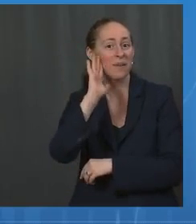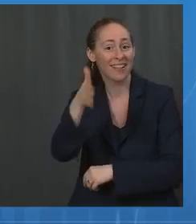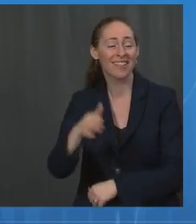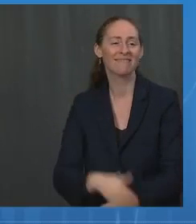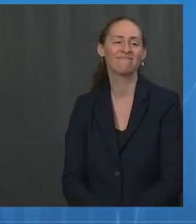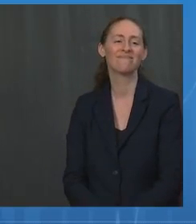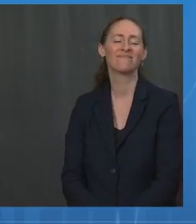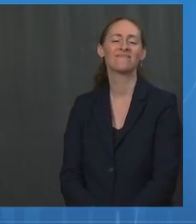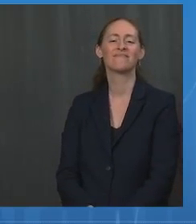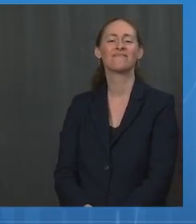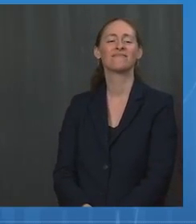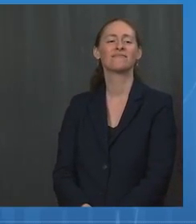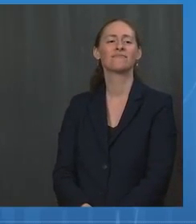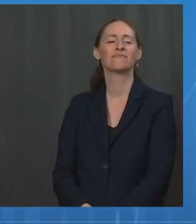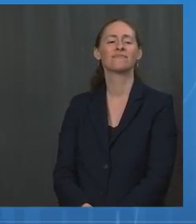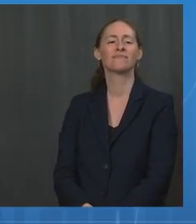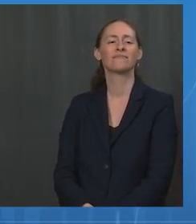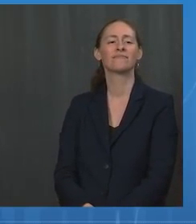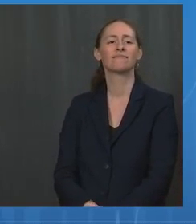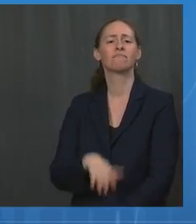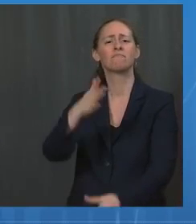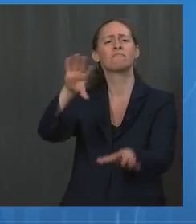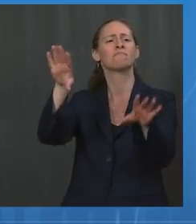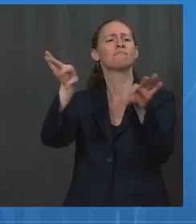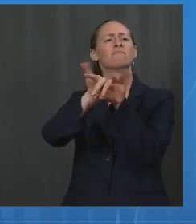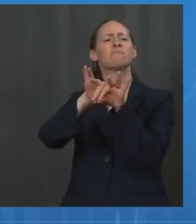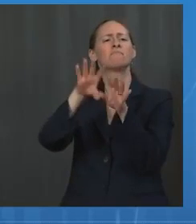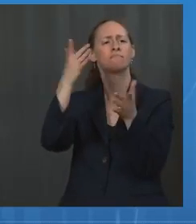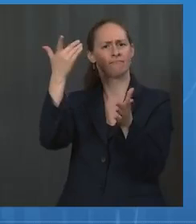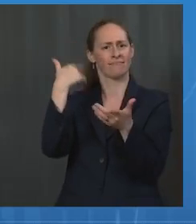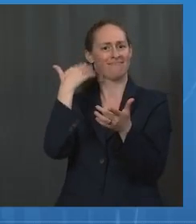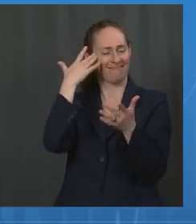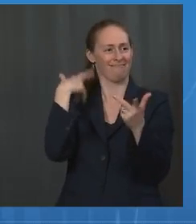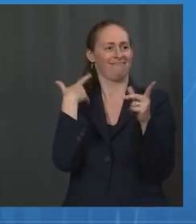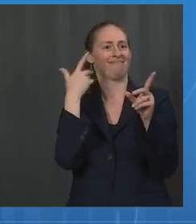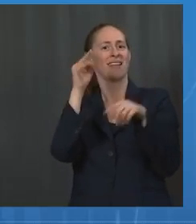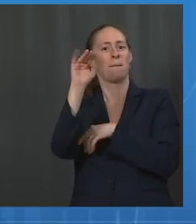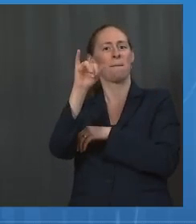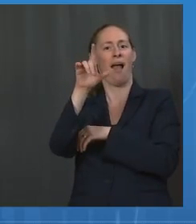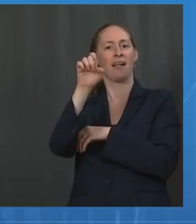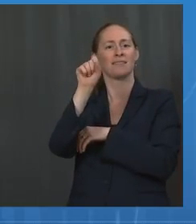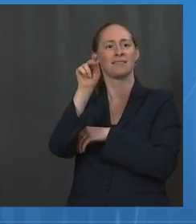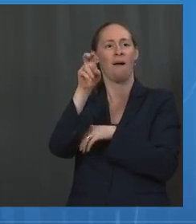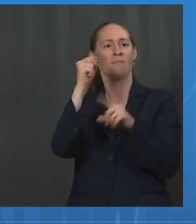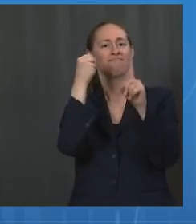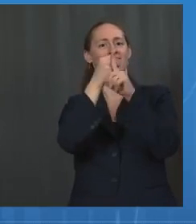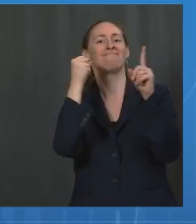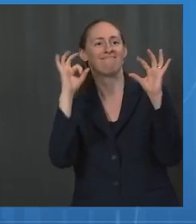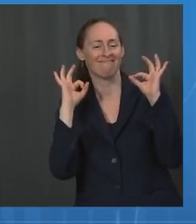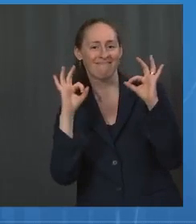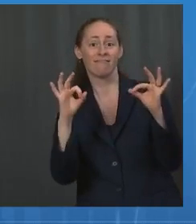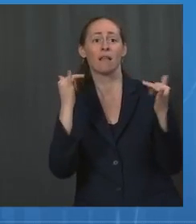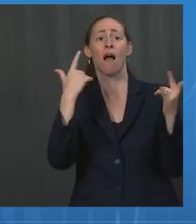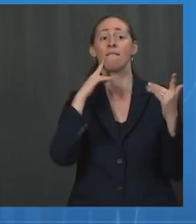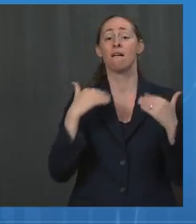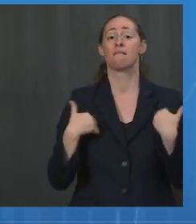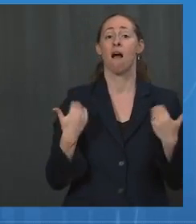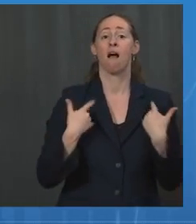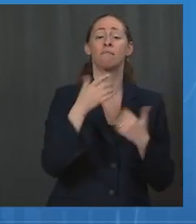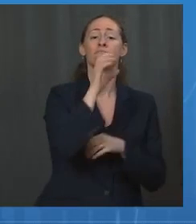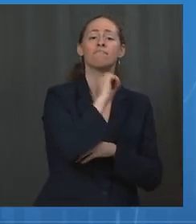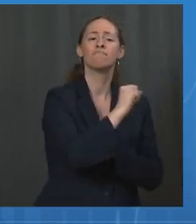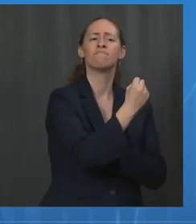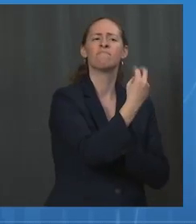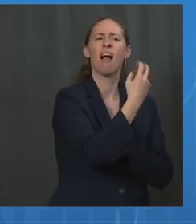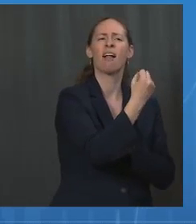Importantly, we have now hit a major milestone in our effort to vaccinate adolescents. 50% of 12 to 17-year-olds now have